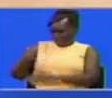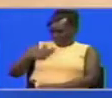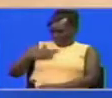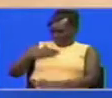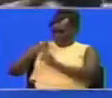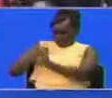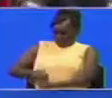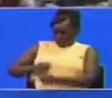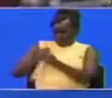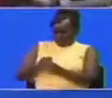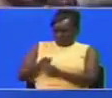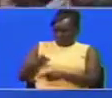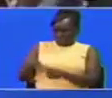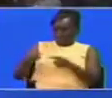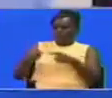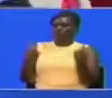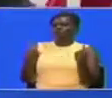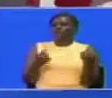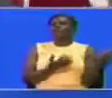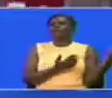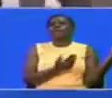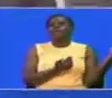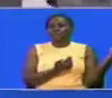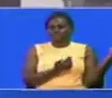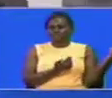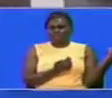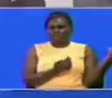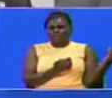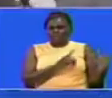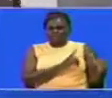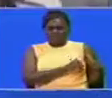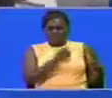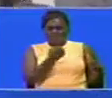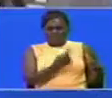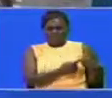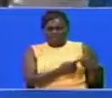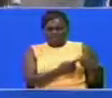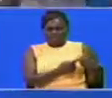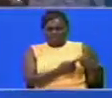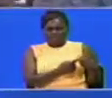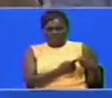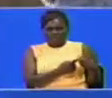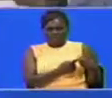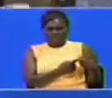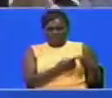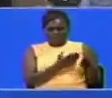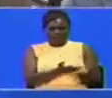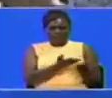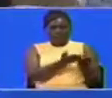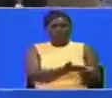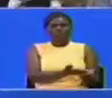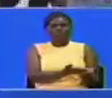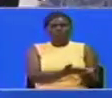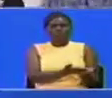farmers, that kind of a conflict is expected. That is where now the provincial, it used to be called provincial